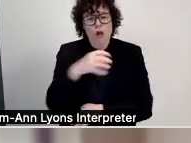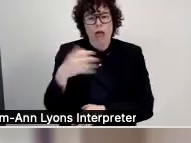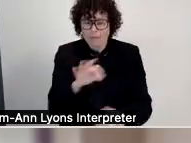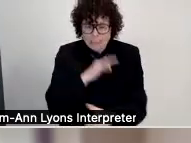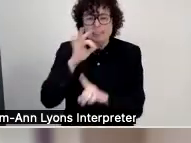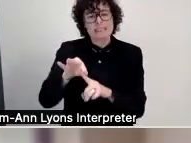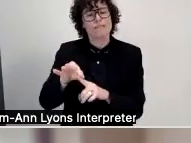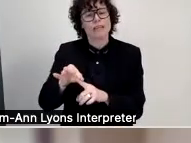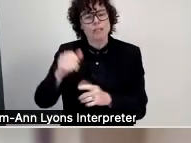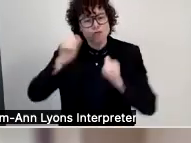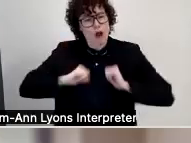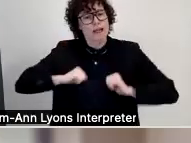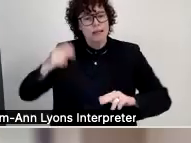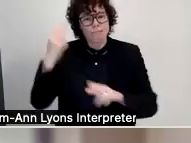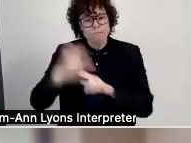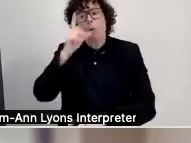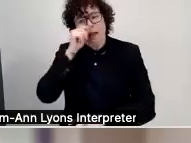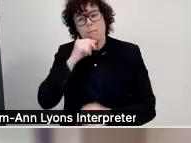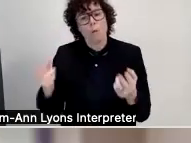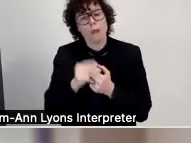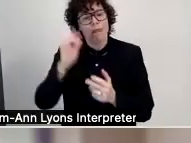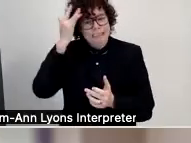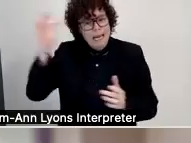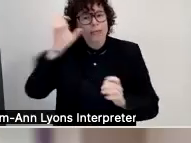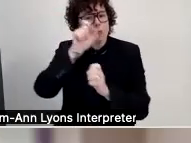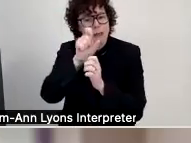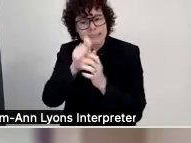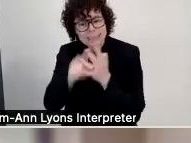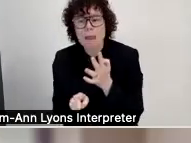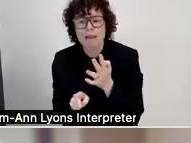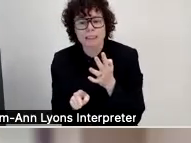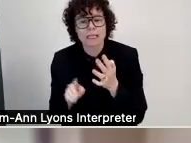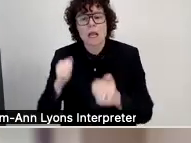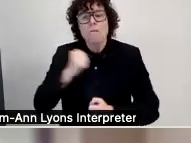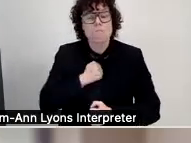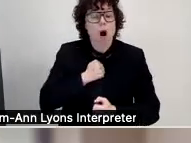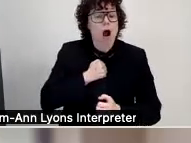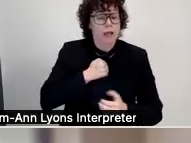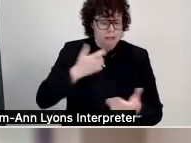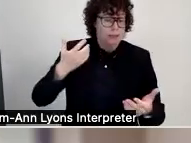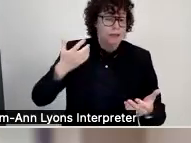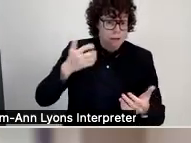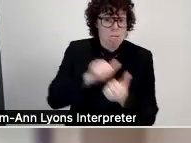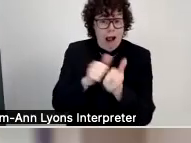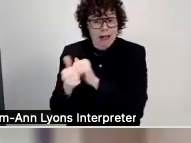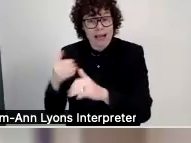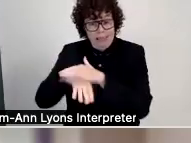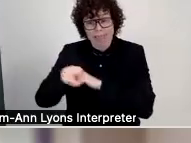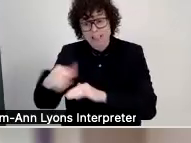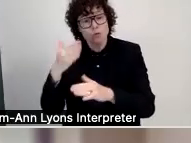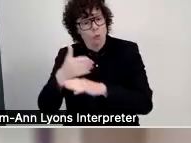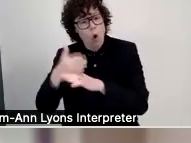Unfortunately, my colleague Tali is sick today and unable to join us, but Tali and I helped to create the framework and some